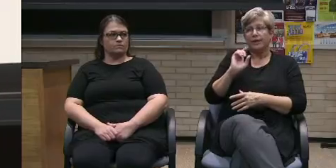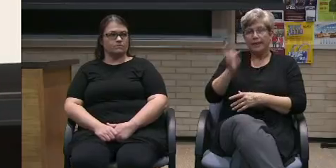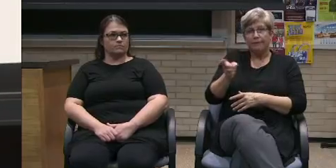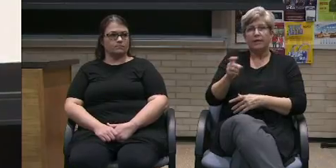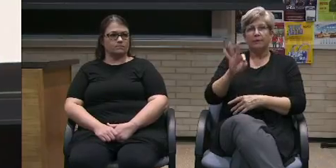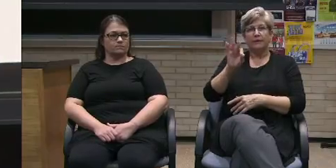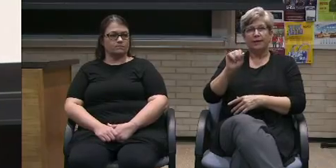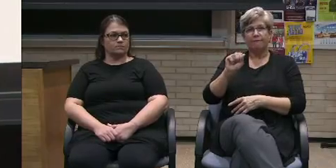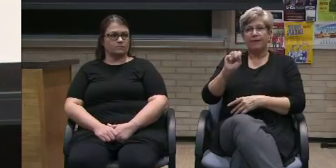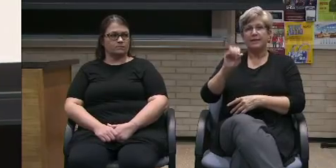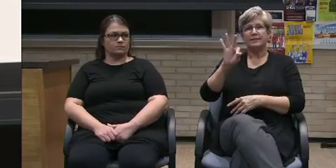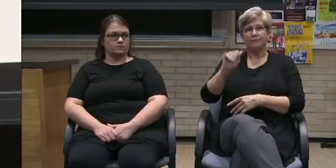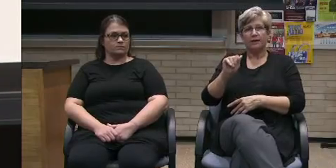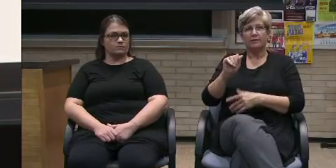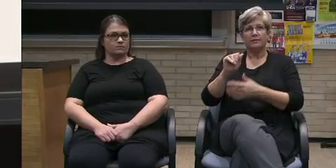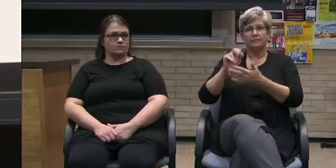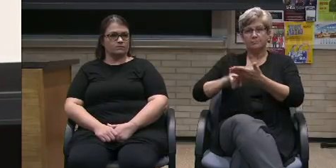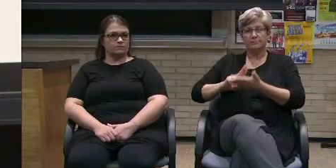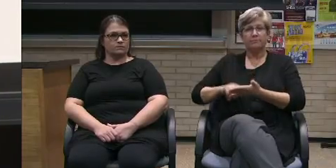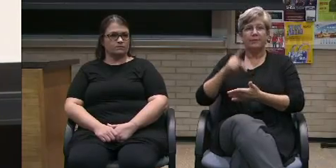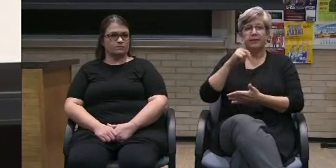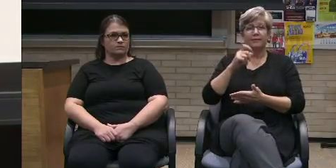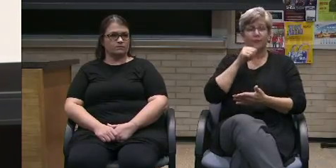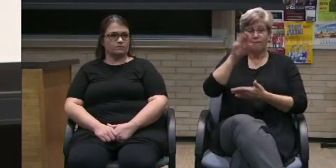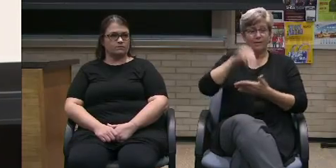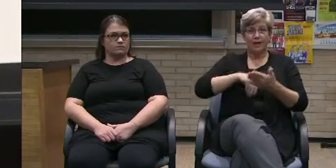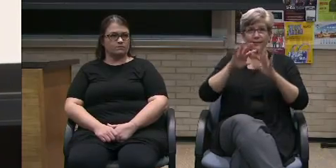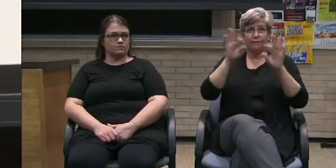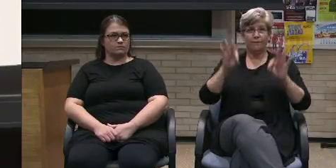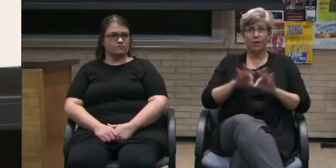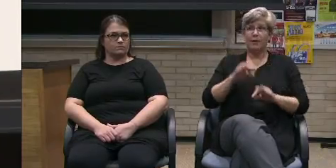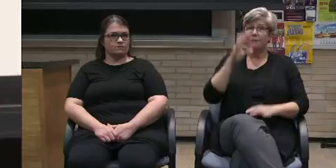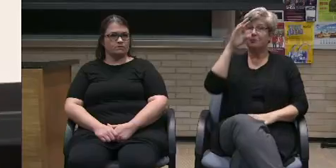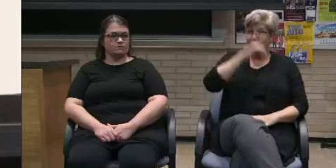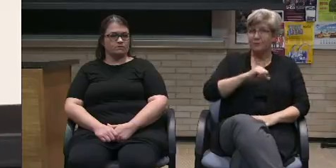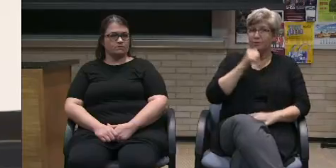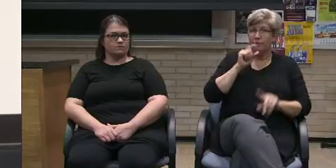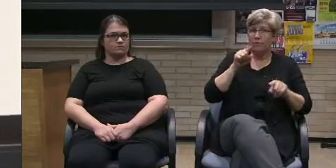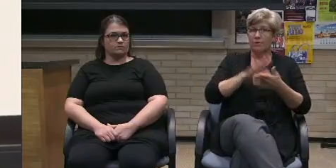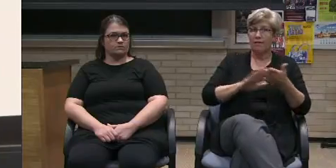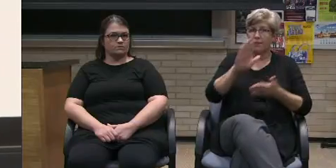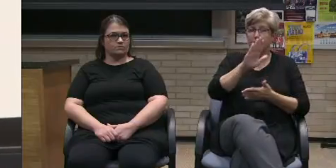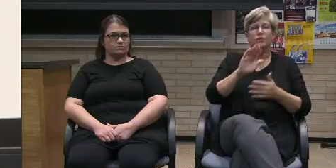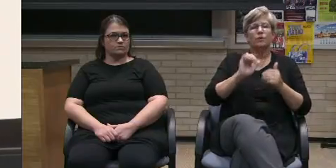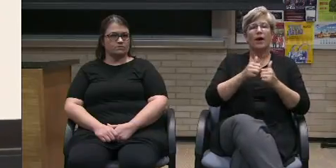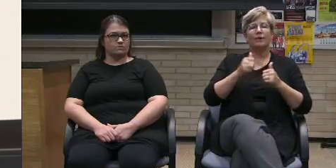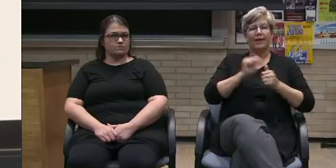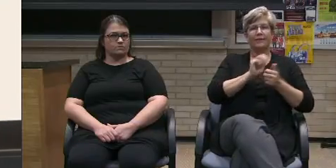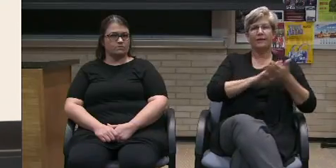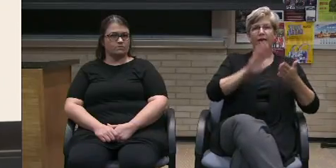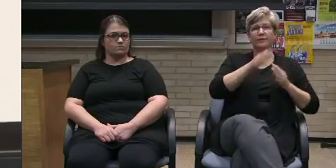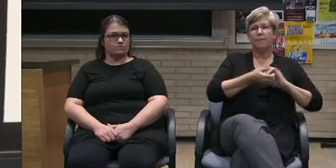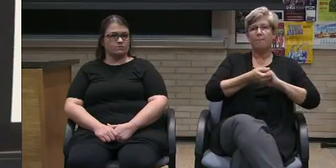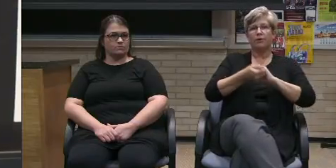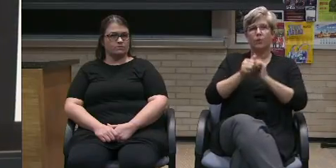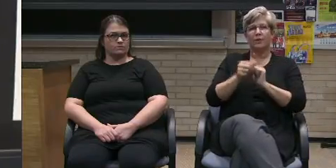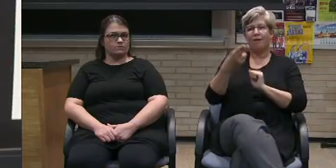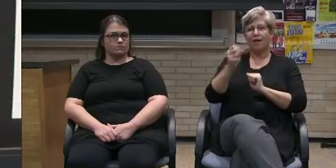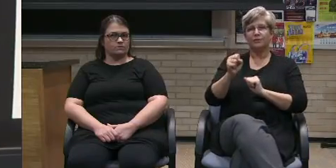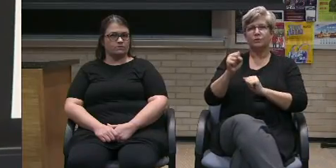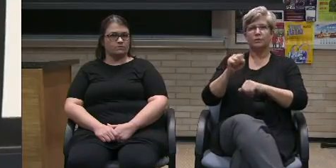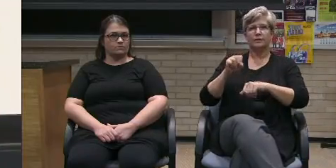didn't complete a FAFSA, you're probably not going to college. So what can we do as a college to partner with your school counselors to